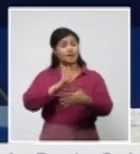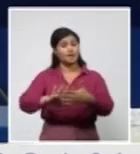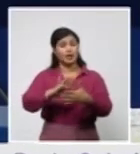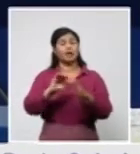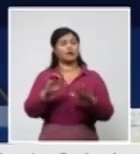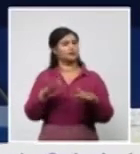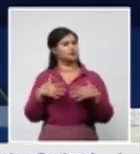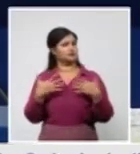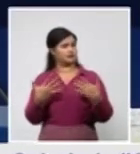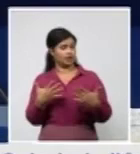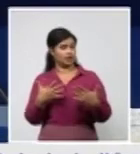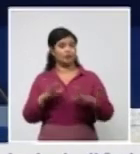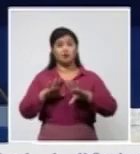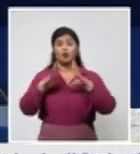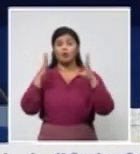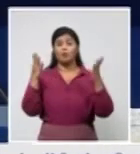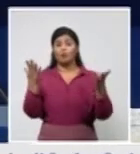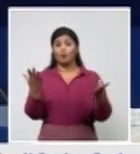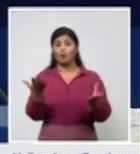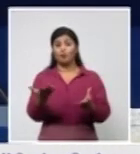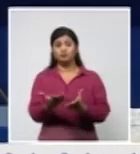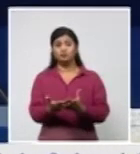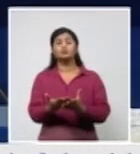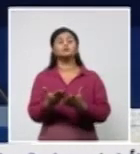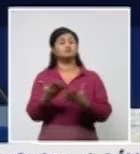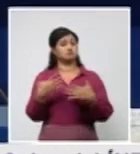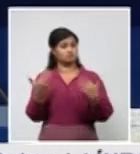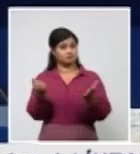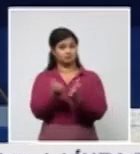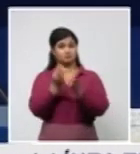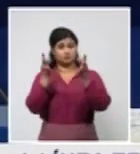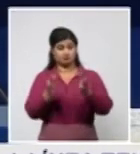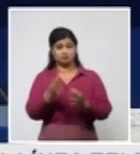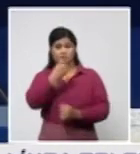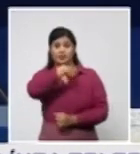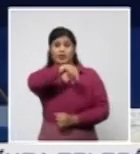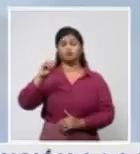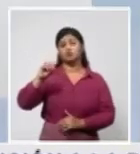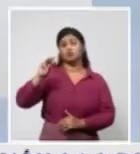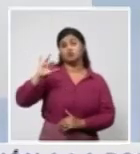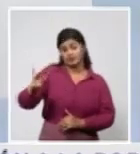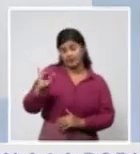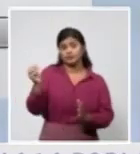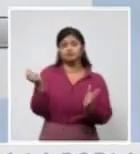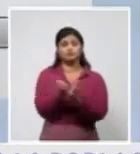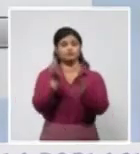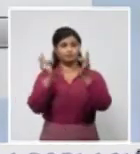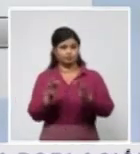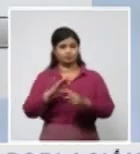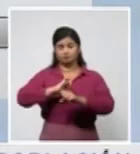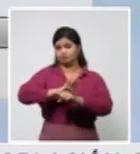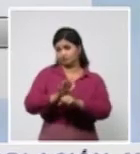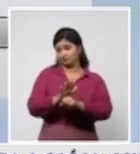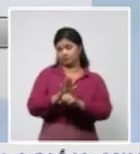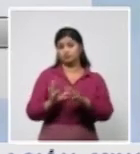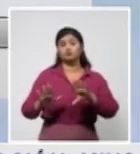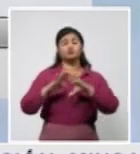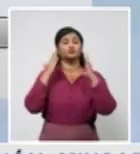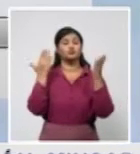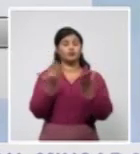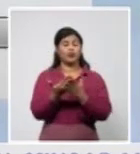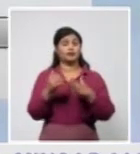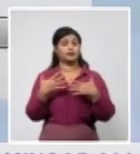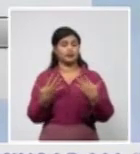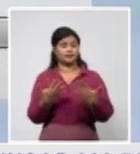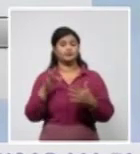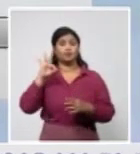644,832, for a global mortality rate of 4.02%. In the region of the Americas, which accounts